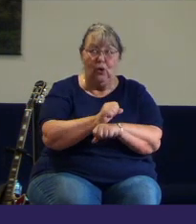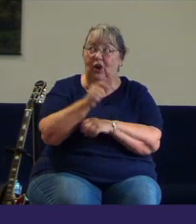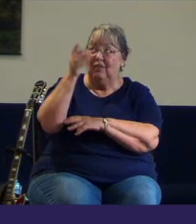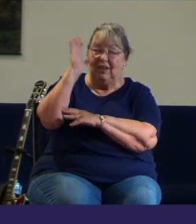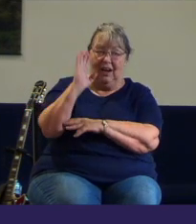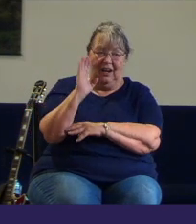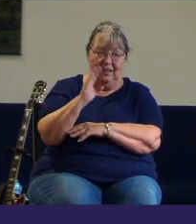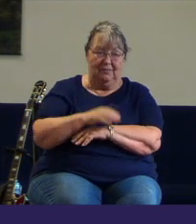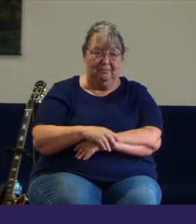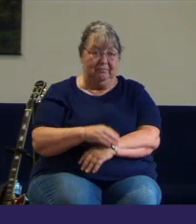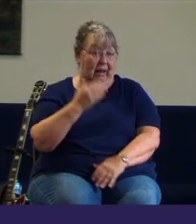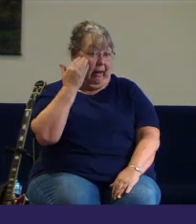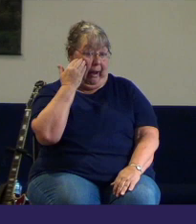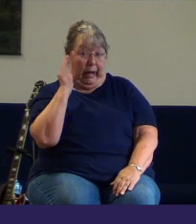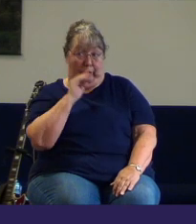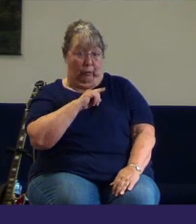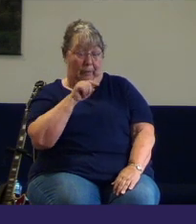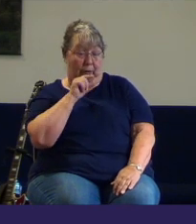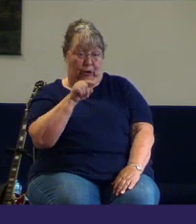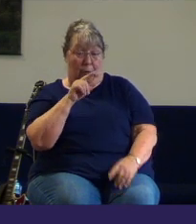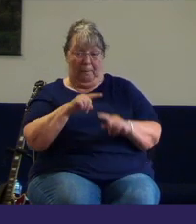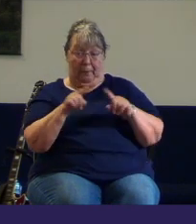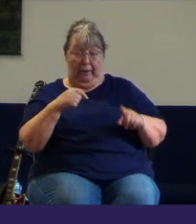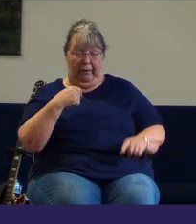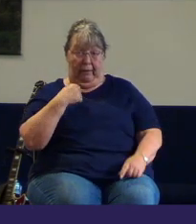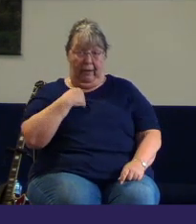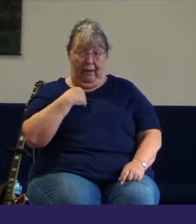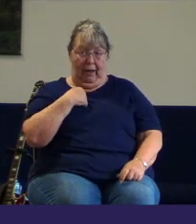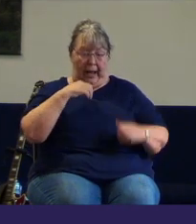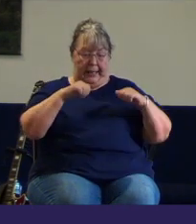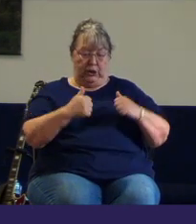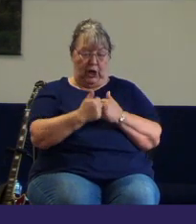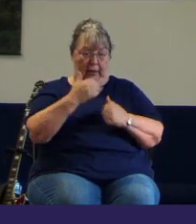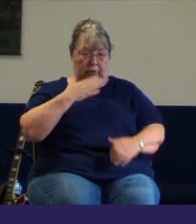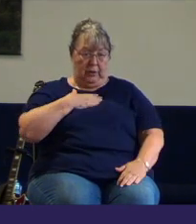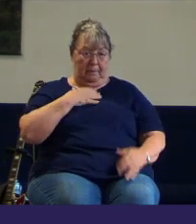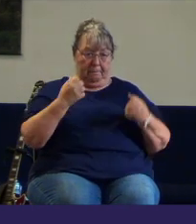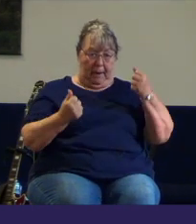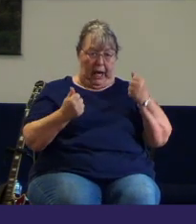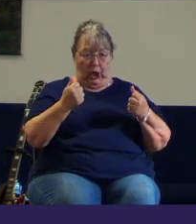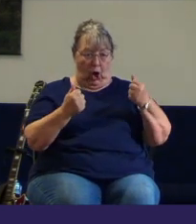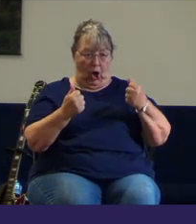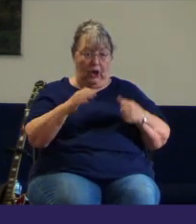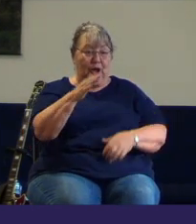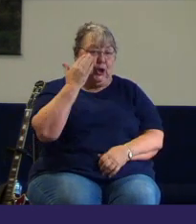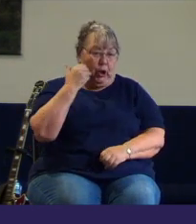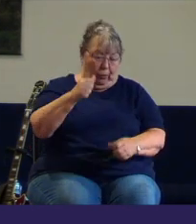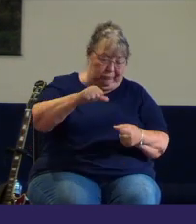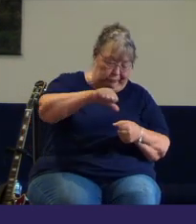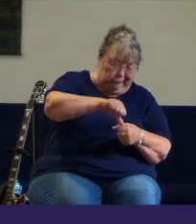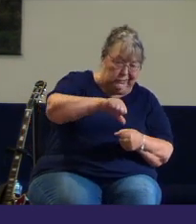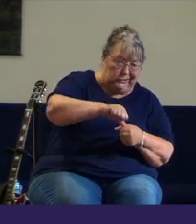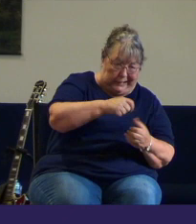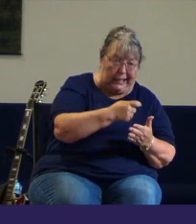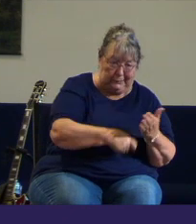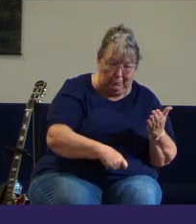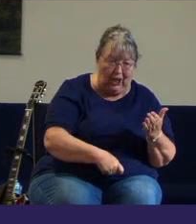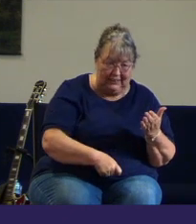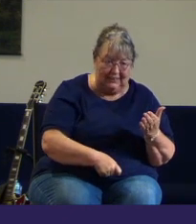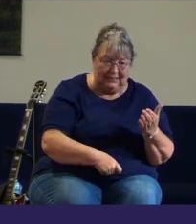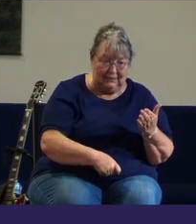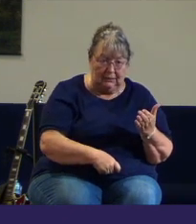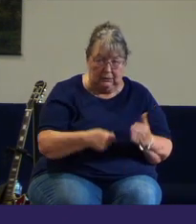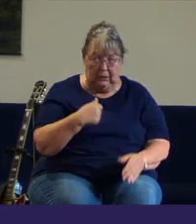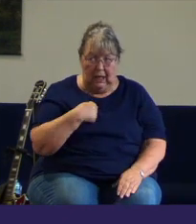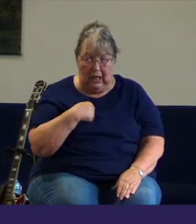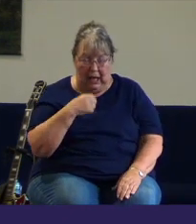you, but I have this tendency to challenge my car. With gas prices, you need to understand, please, and I am a